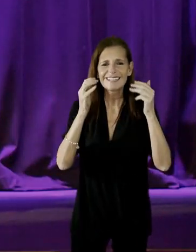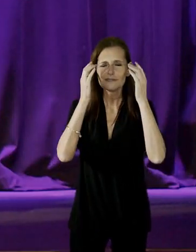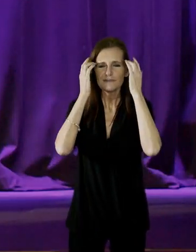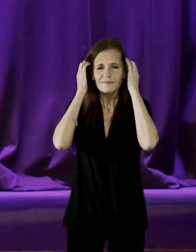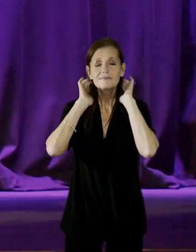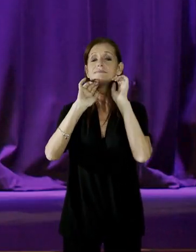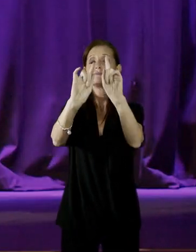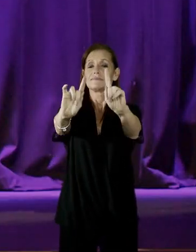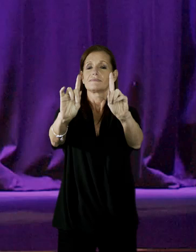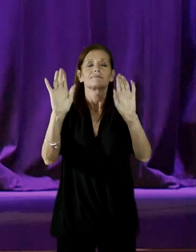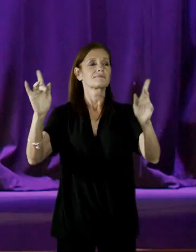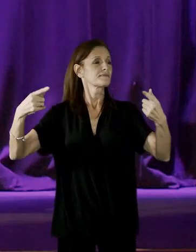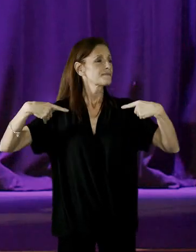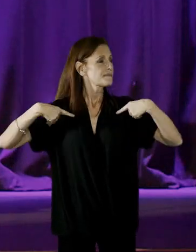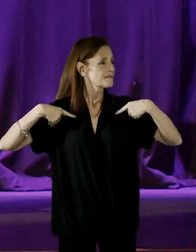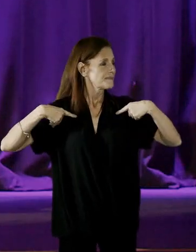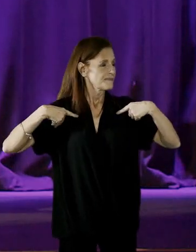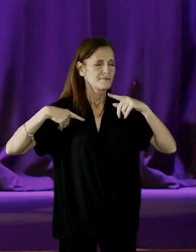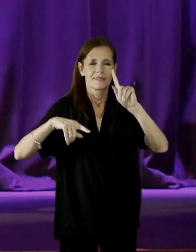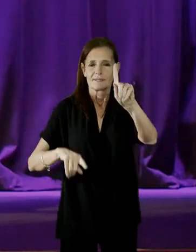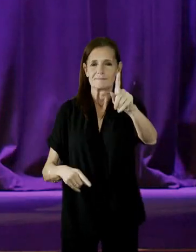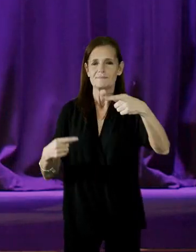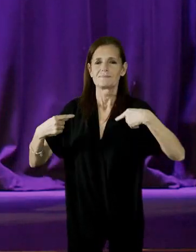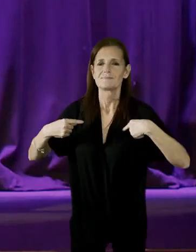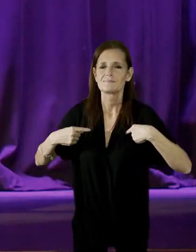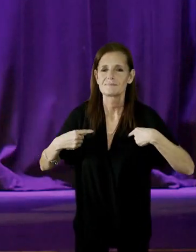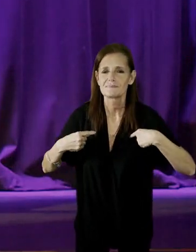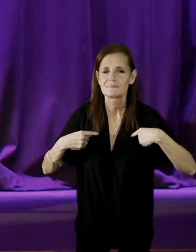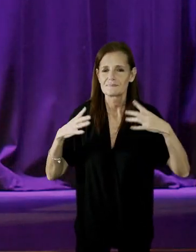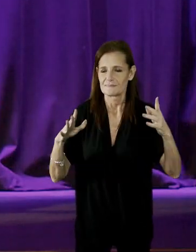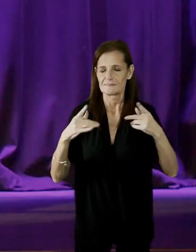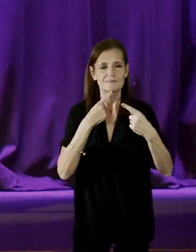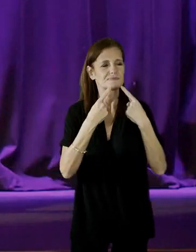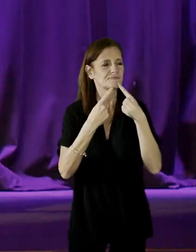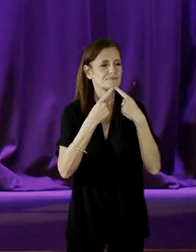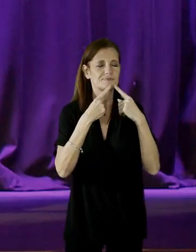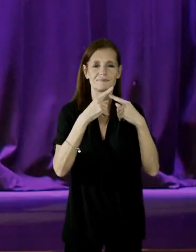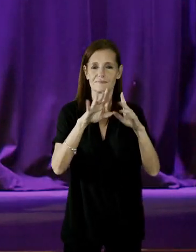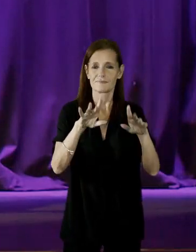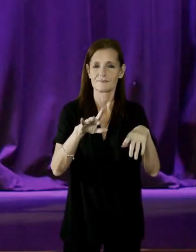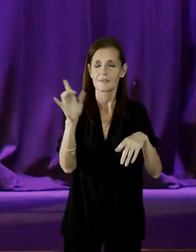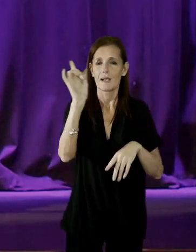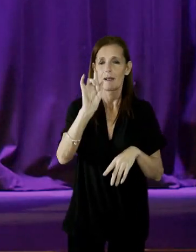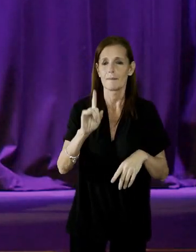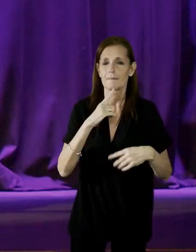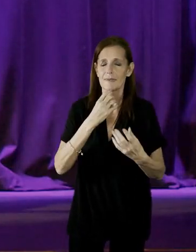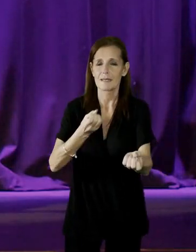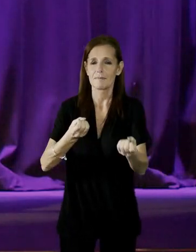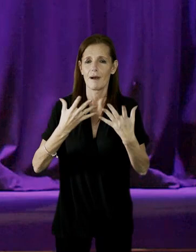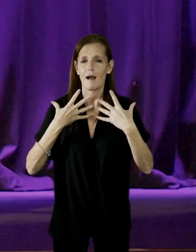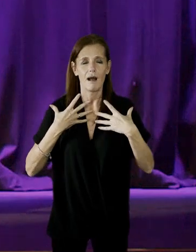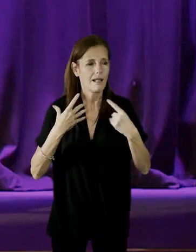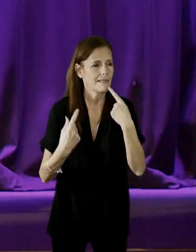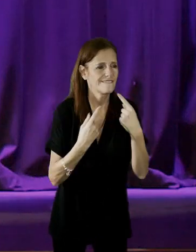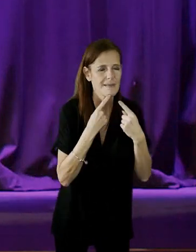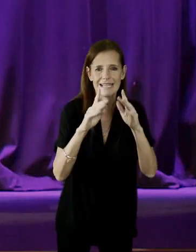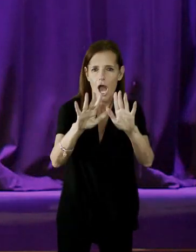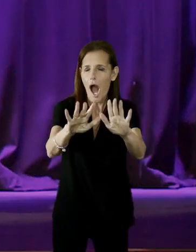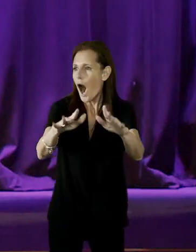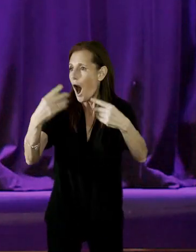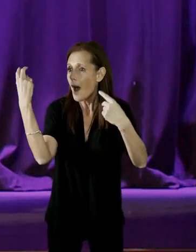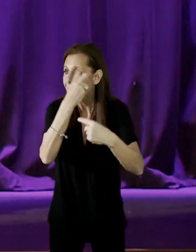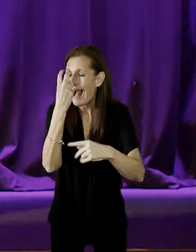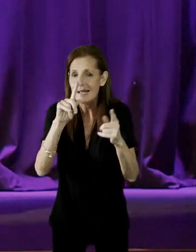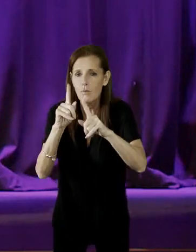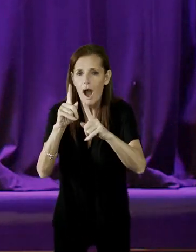probably gets me, so do you know what I do? Instead of giving people all the information, I just lie. I just say it was like a bar fight or a shark attack, or Amanda